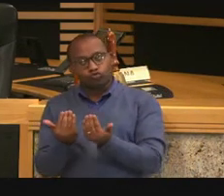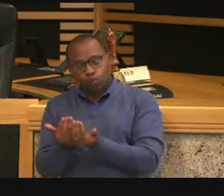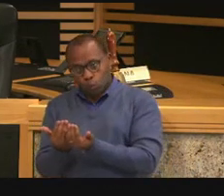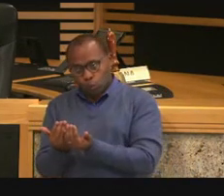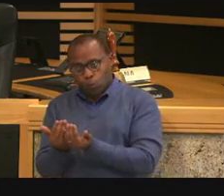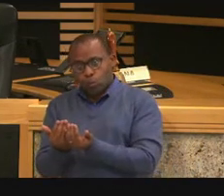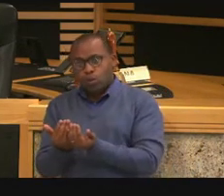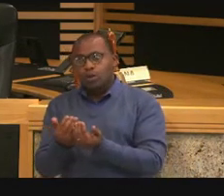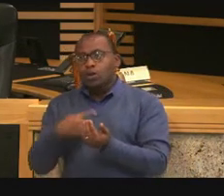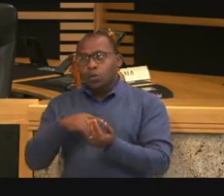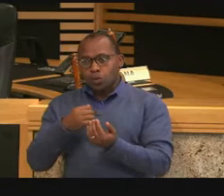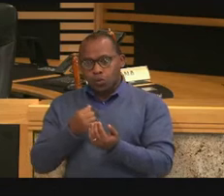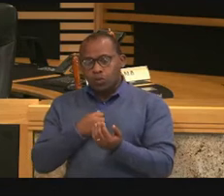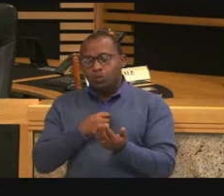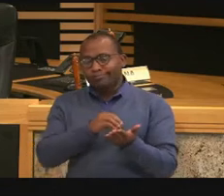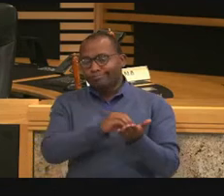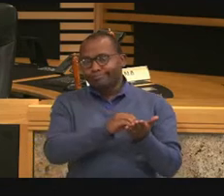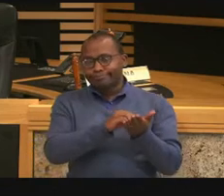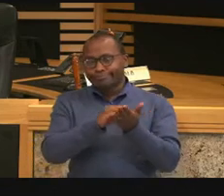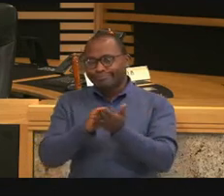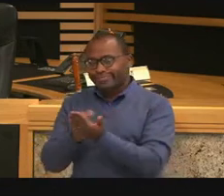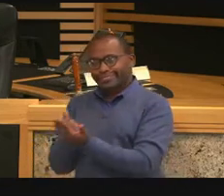rules of the